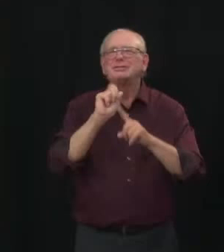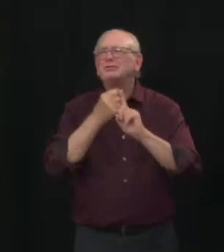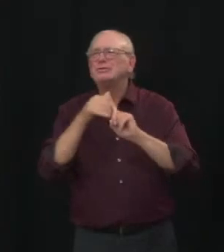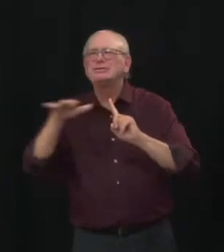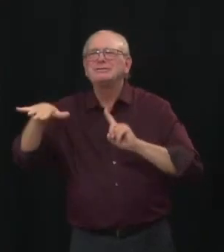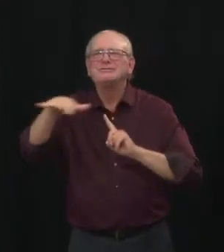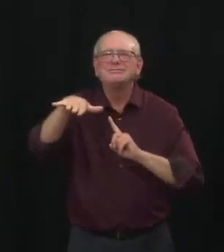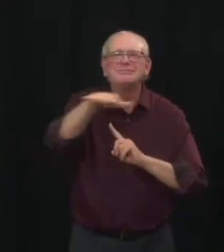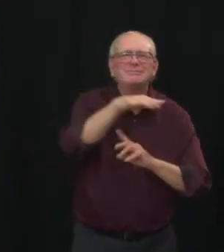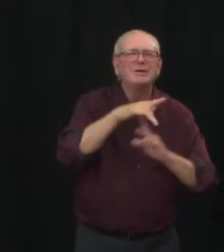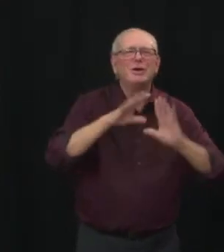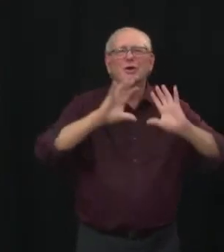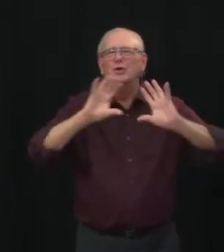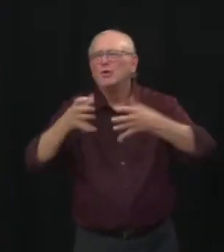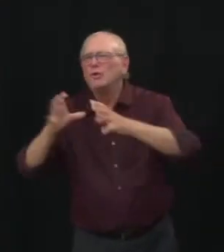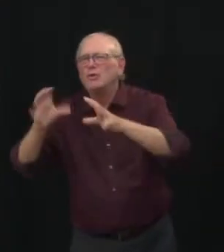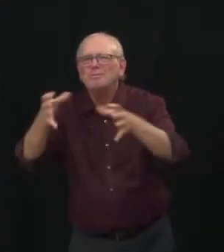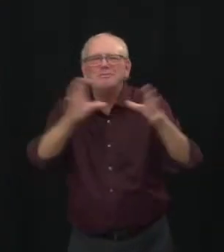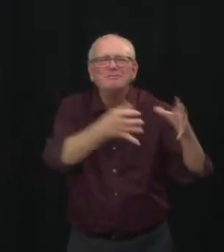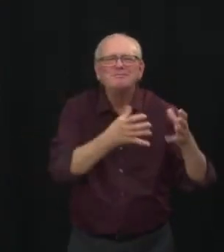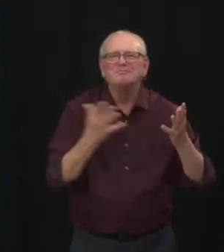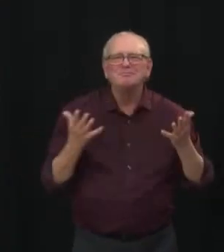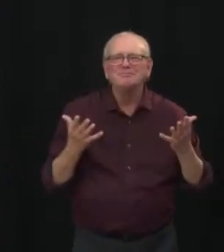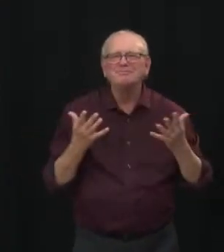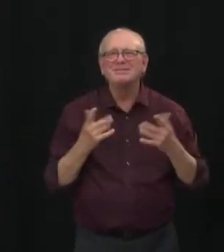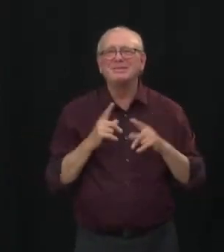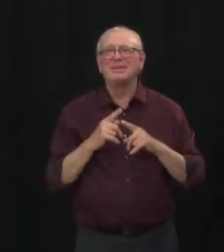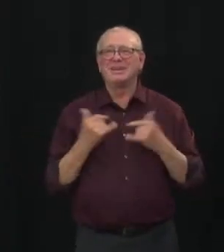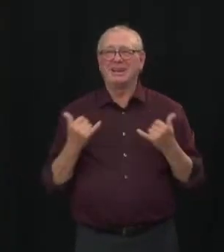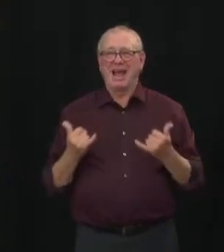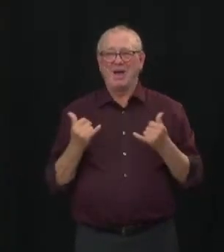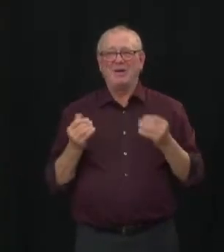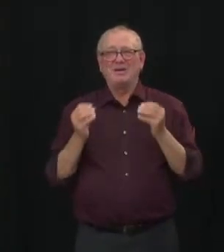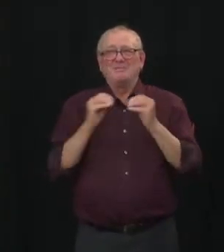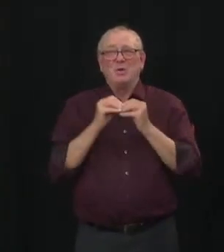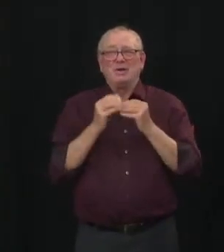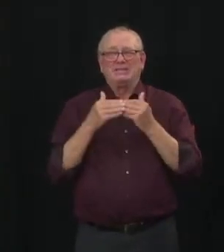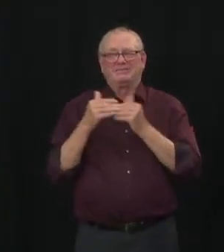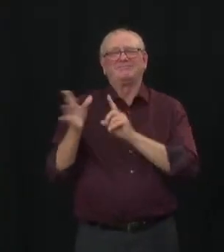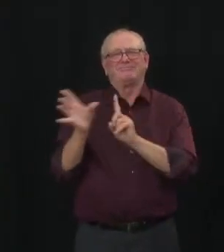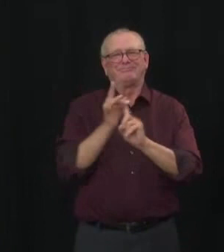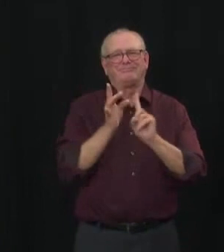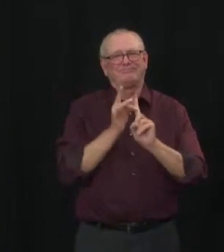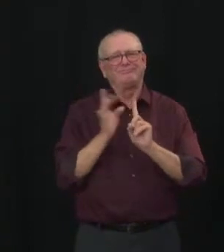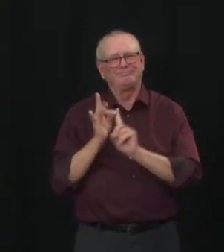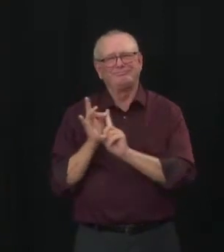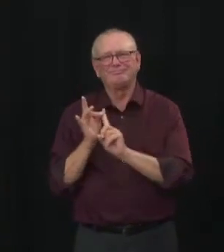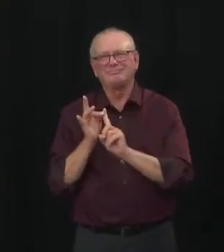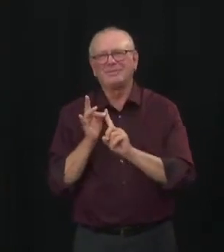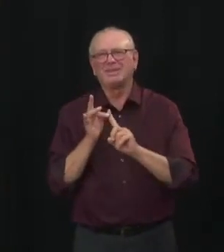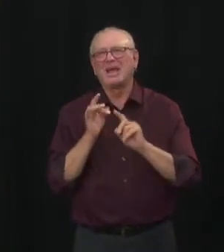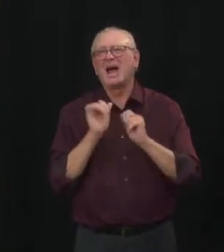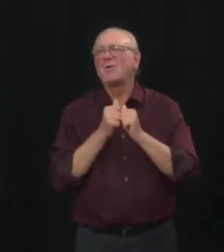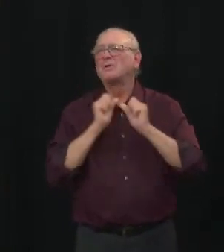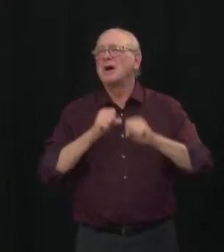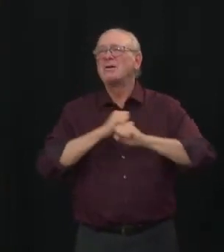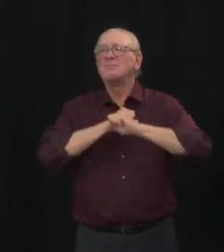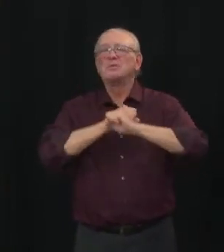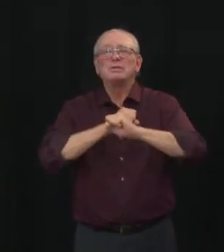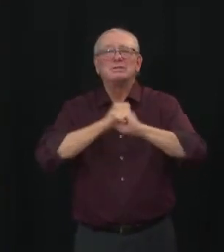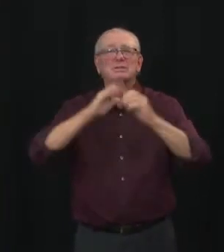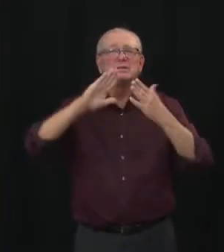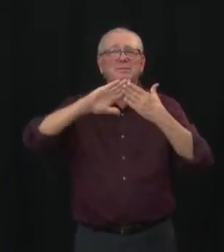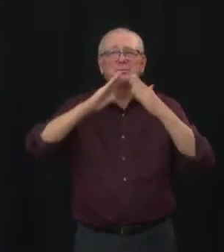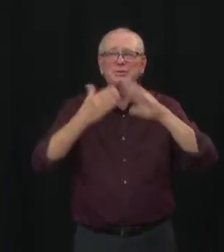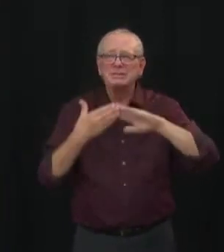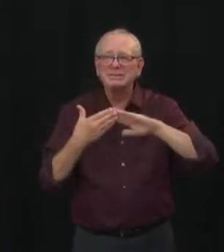them, and the fact that transmission is rising, and to be a part of protecting our communities right now, masking is a very prudent step